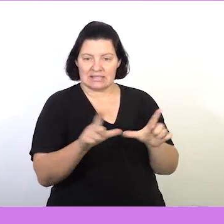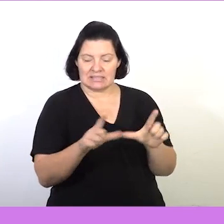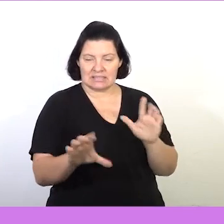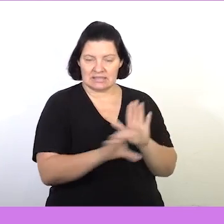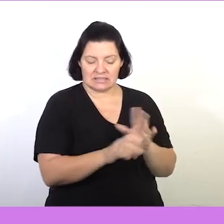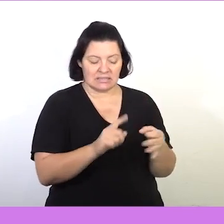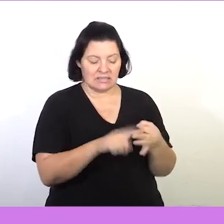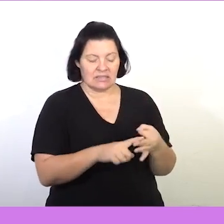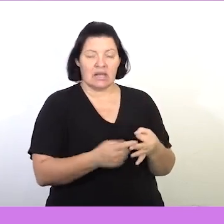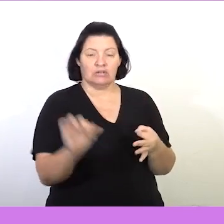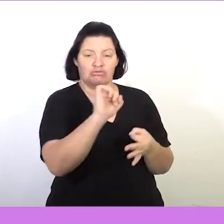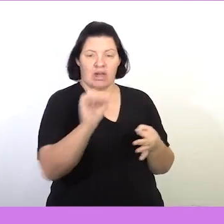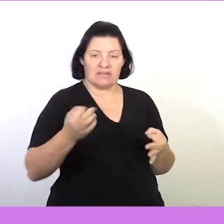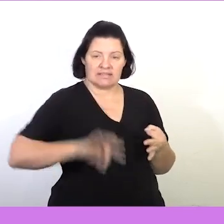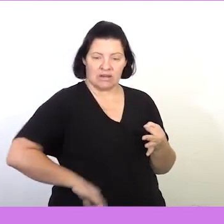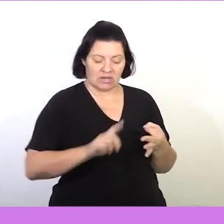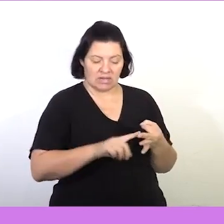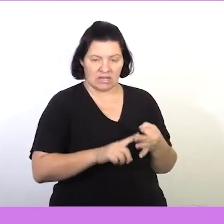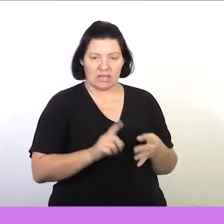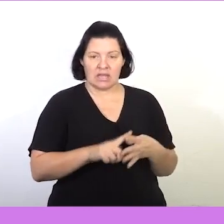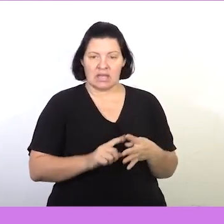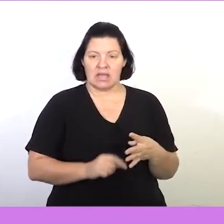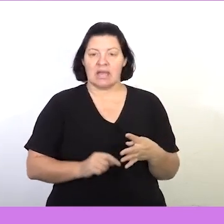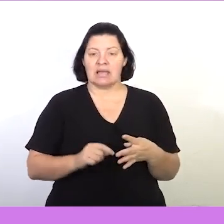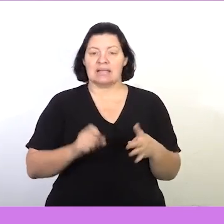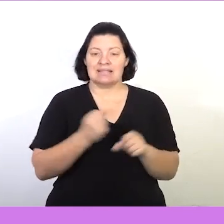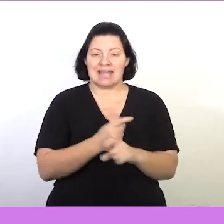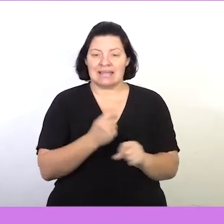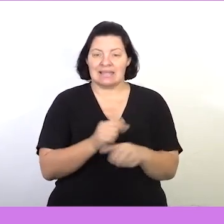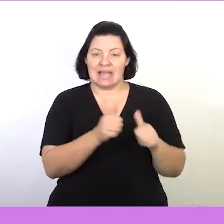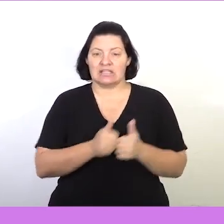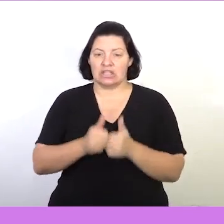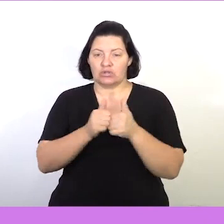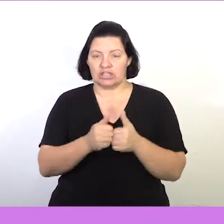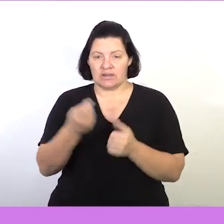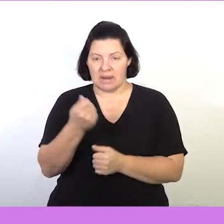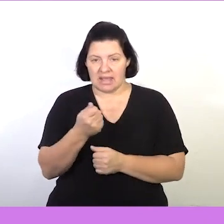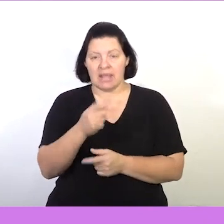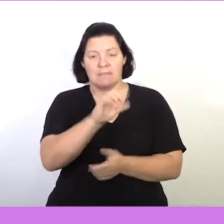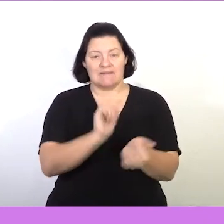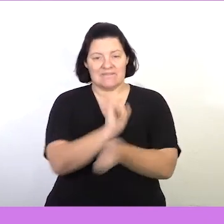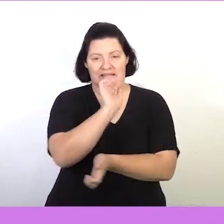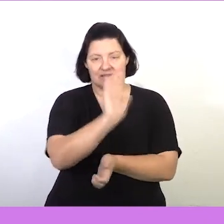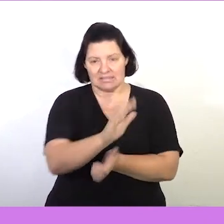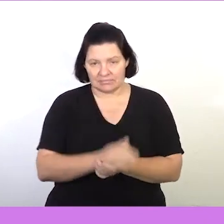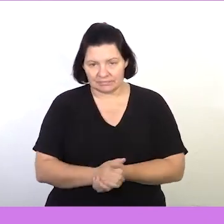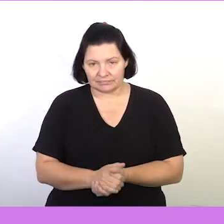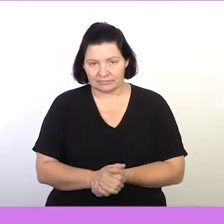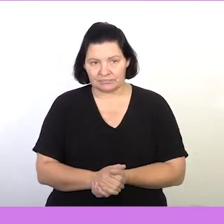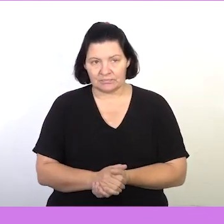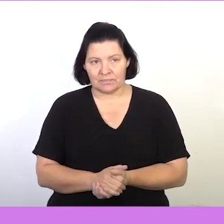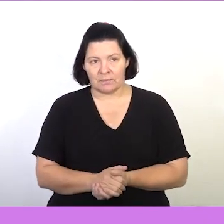fee, driver salary, as well as your taxi association fee, that all becomes